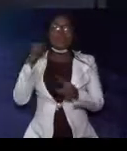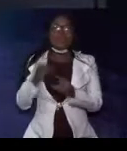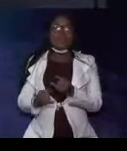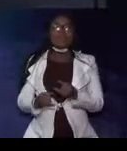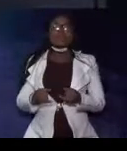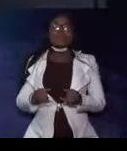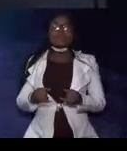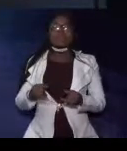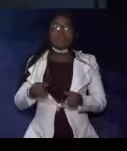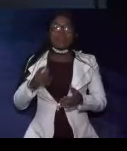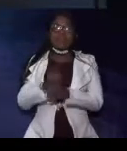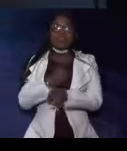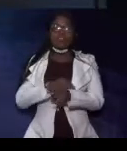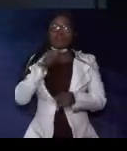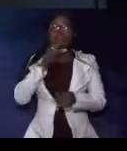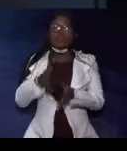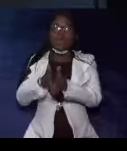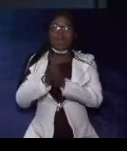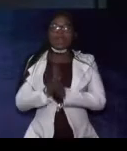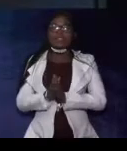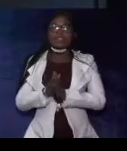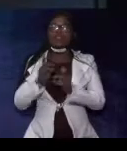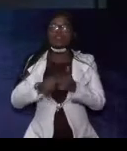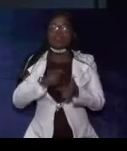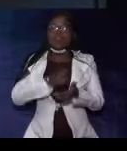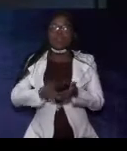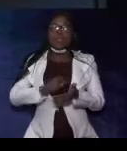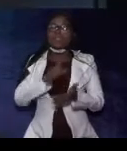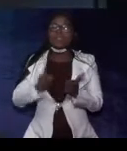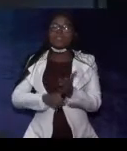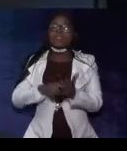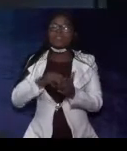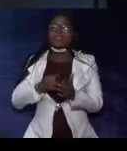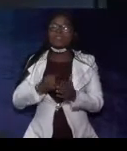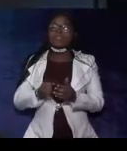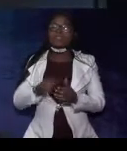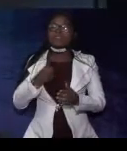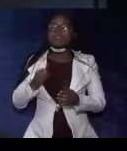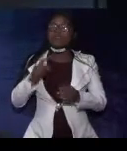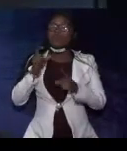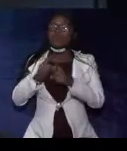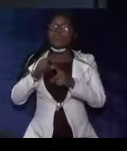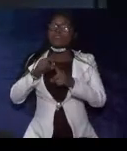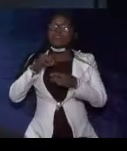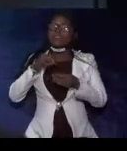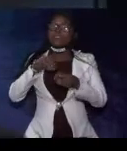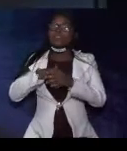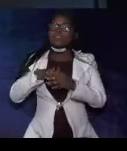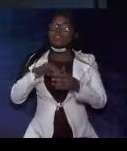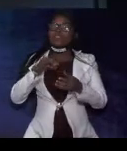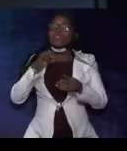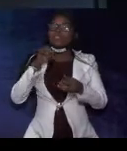In our last lesson, you were asked to write these numbers in figures. Now,